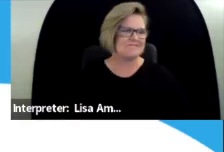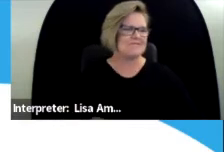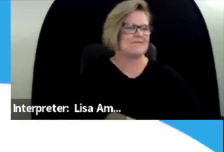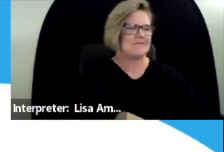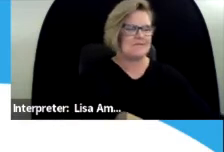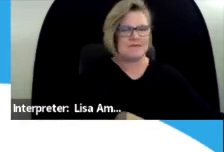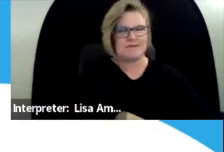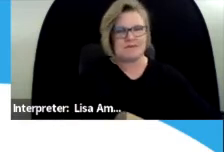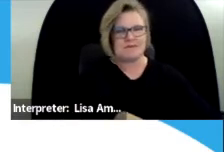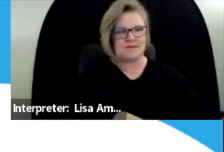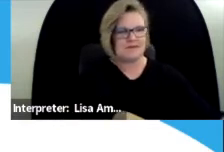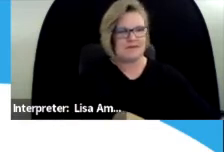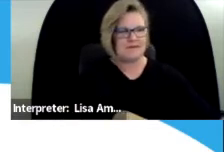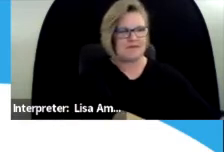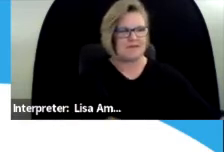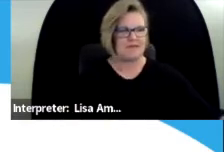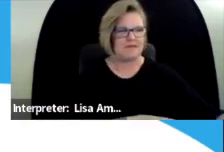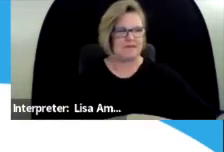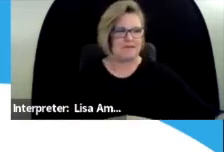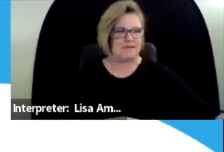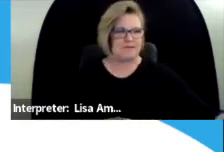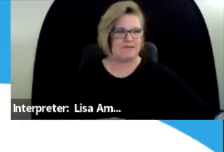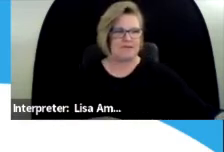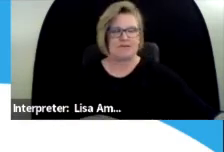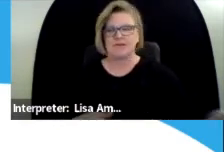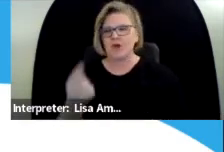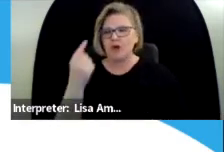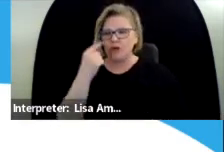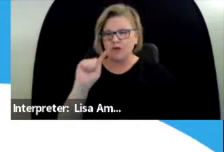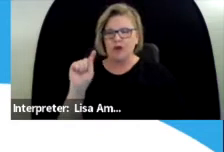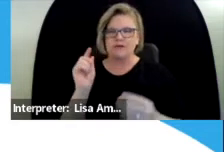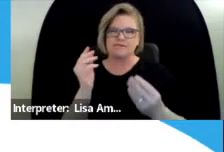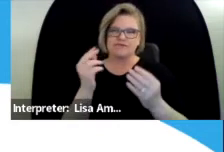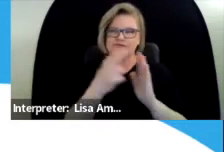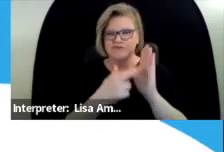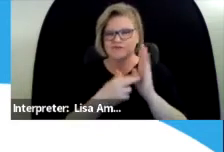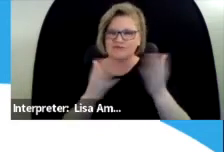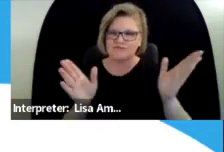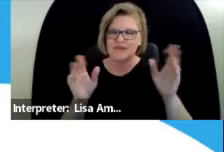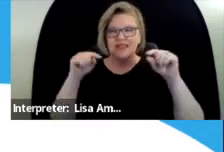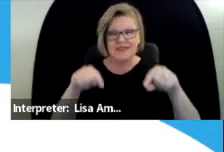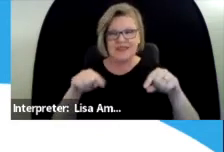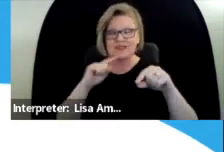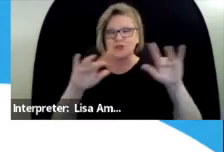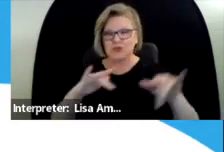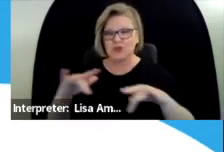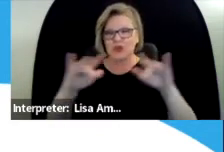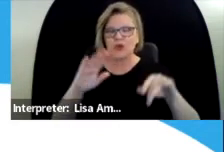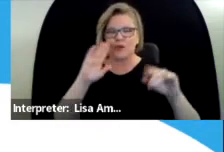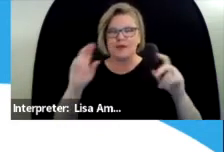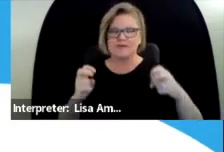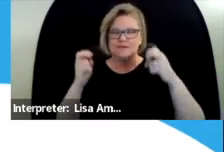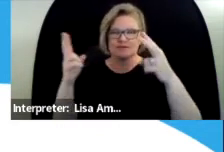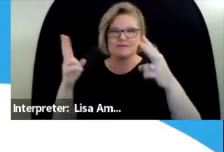To go over some housekeeping, this event is being recorded and will be available on the UNSHAME